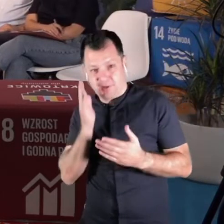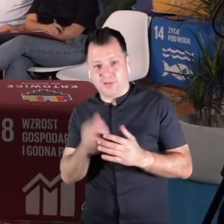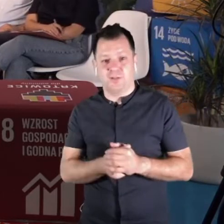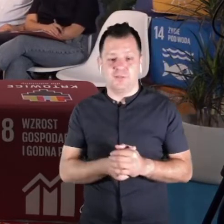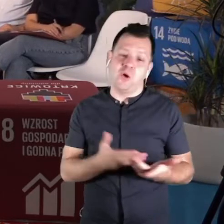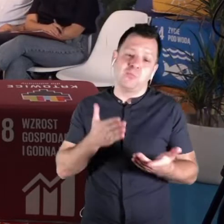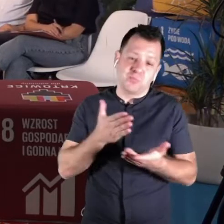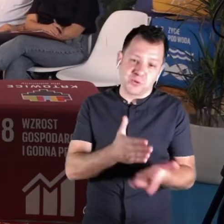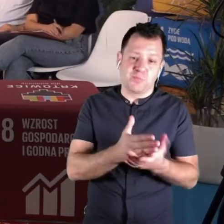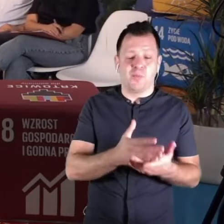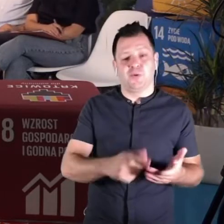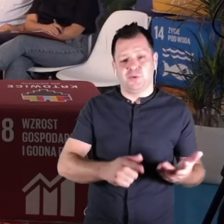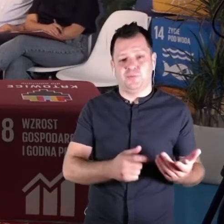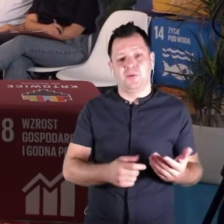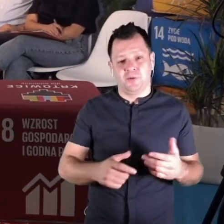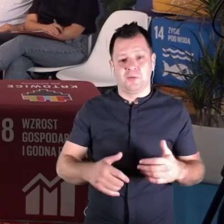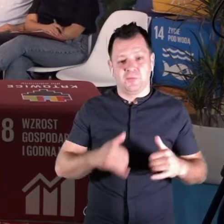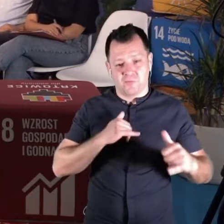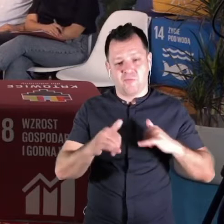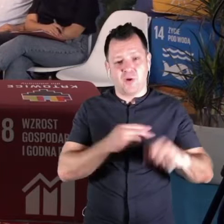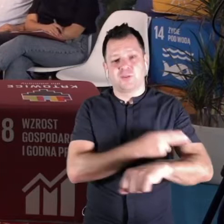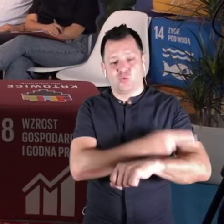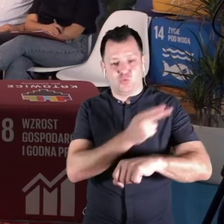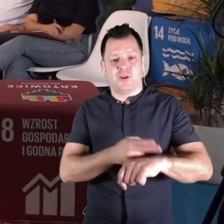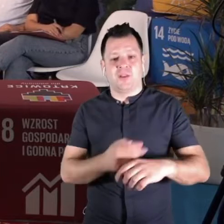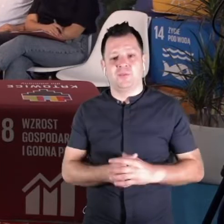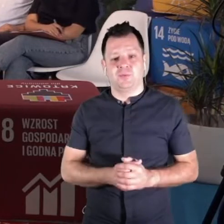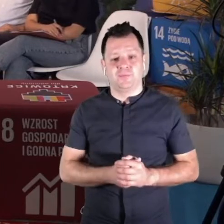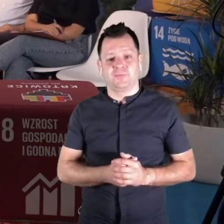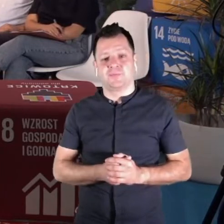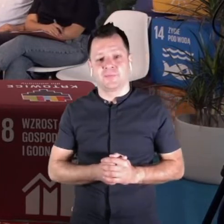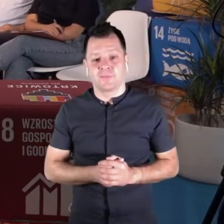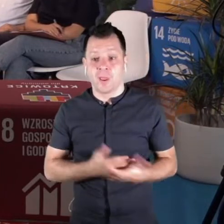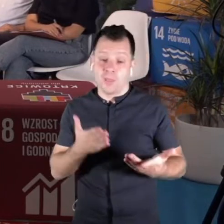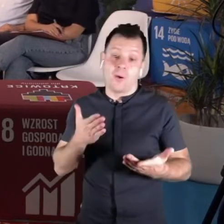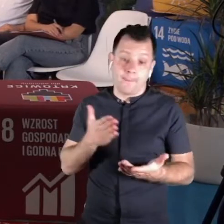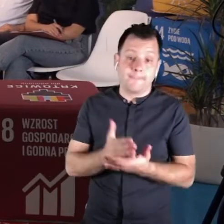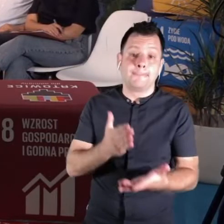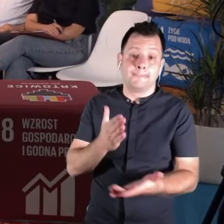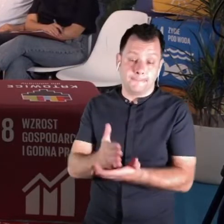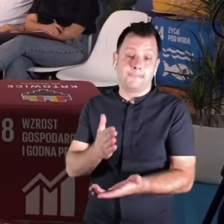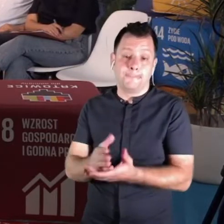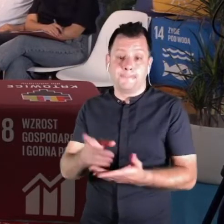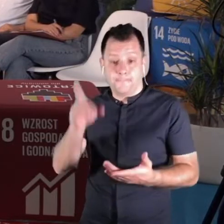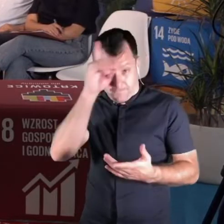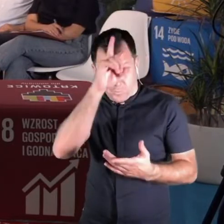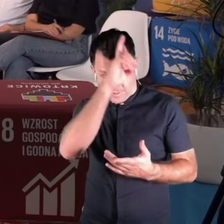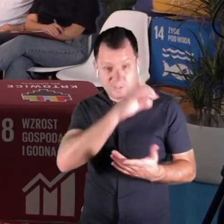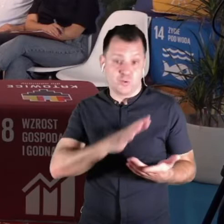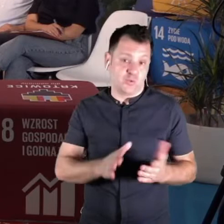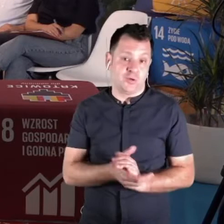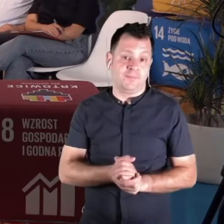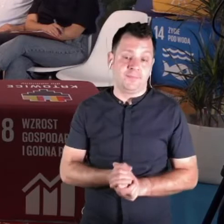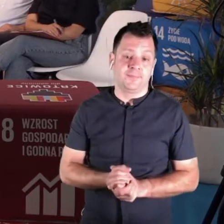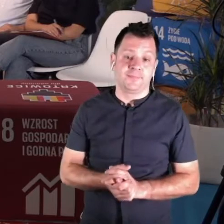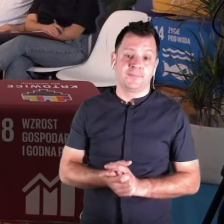most important thing that we should do, and to help get involved citizens in the city